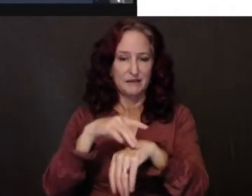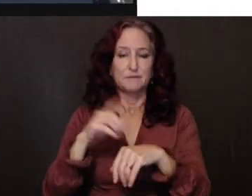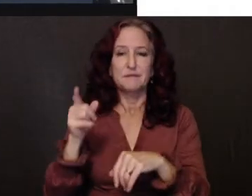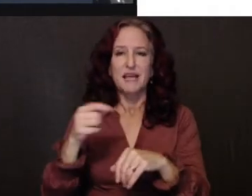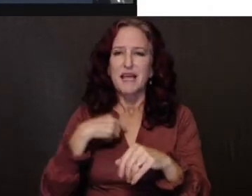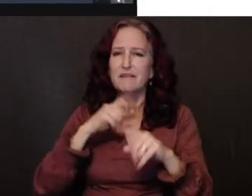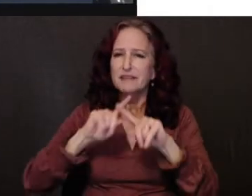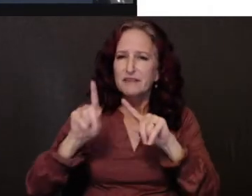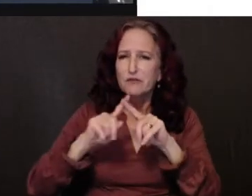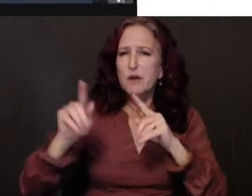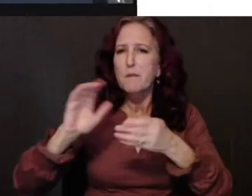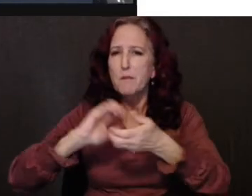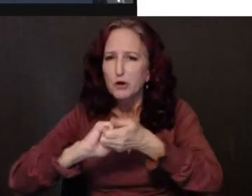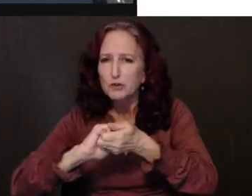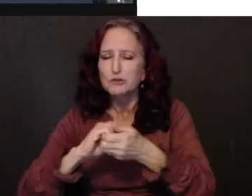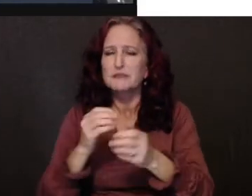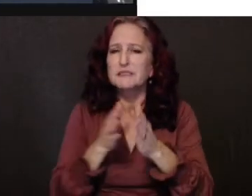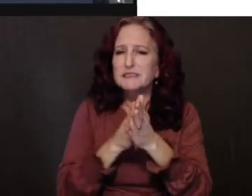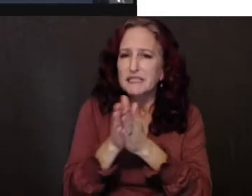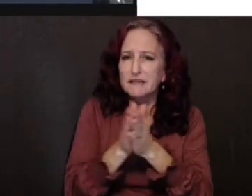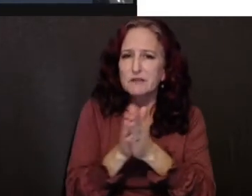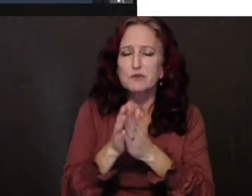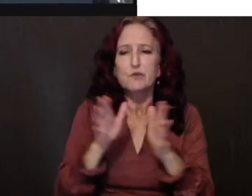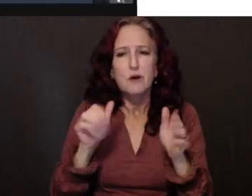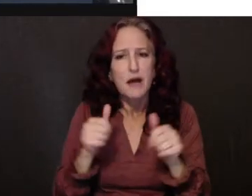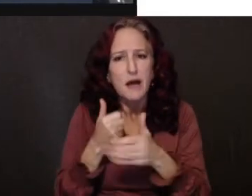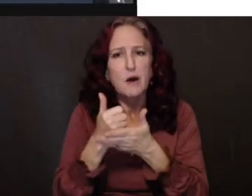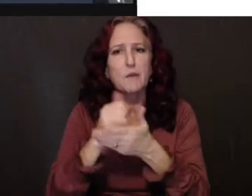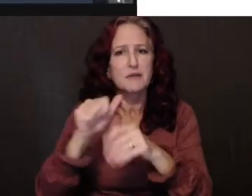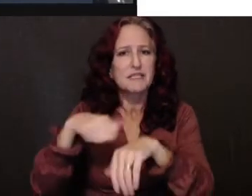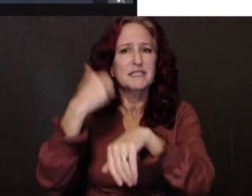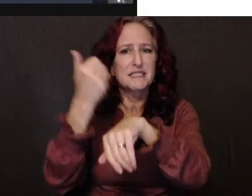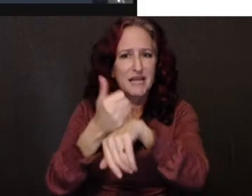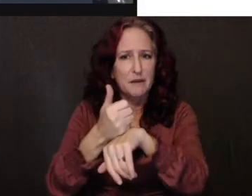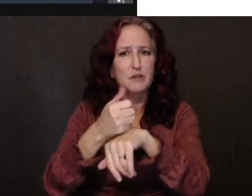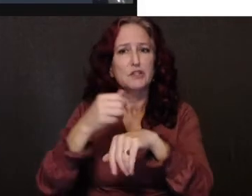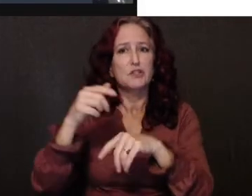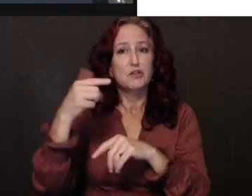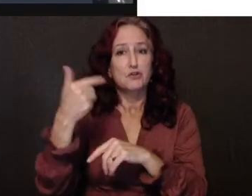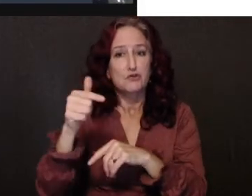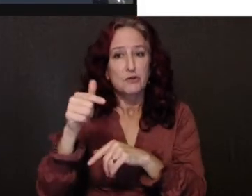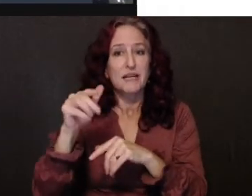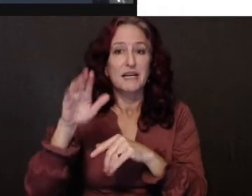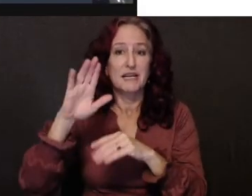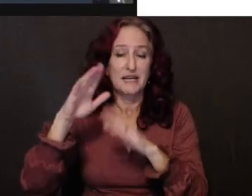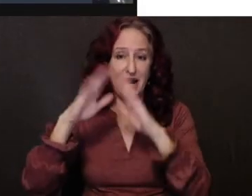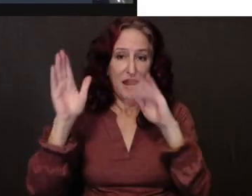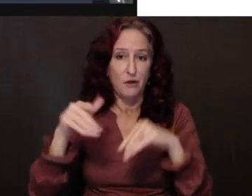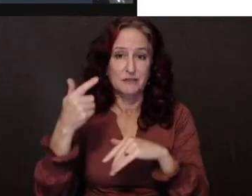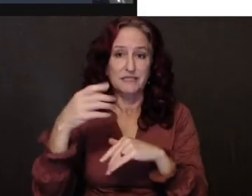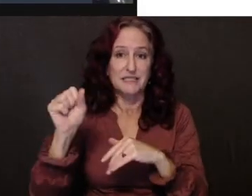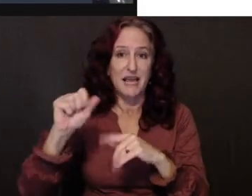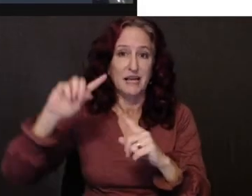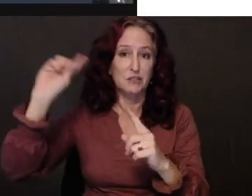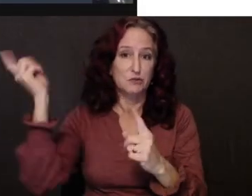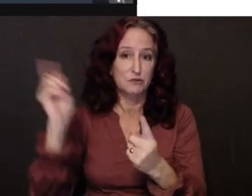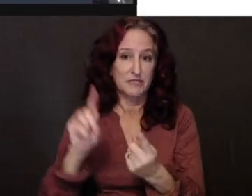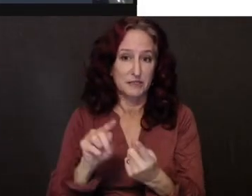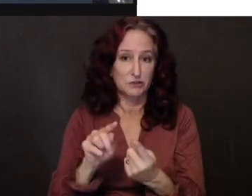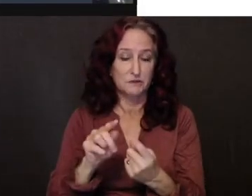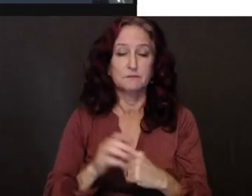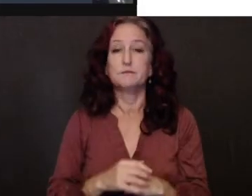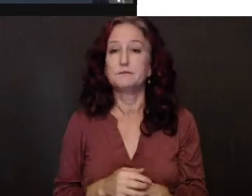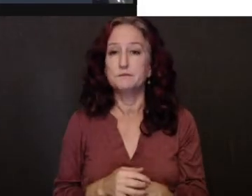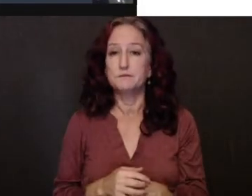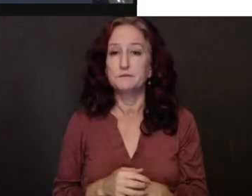global climate. Their district supports education incentives and partnerships such as this one to help establish a leading region for greenhouse